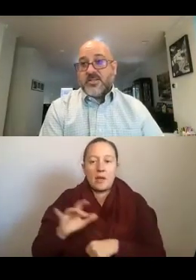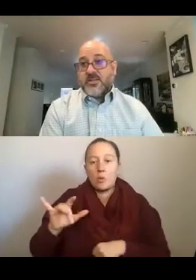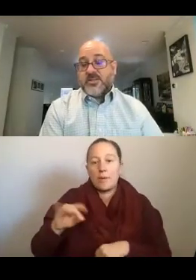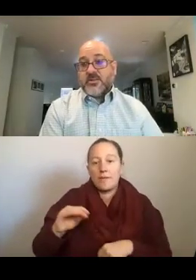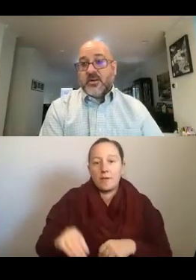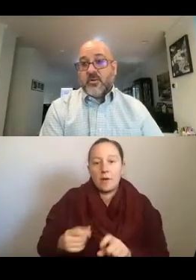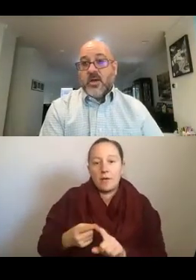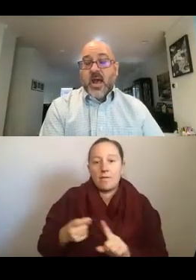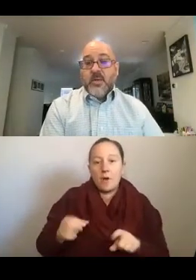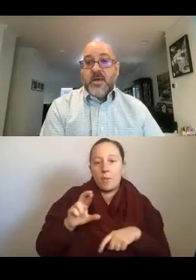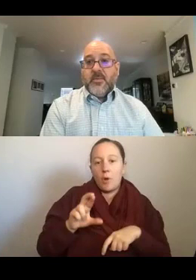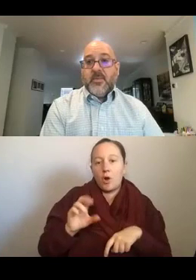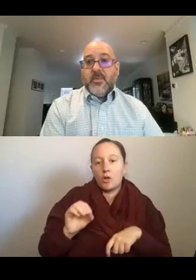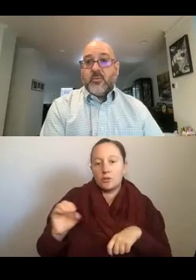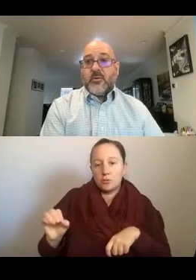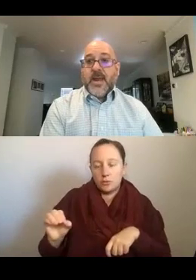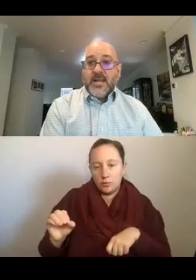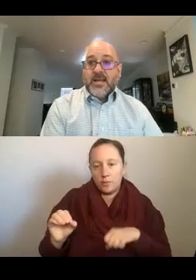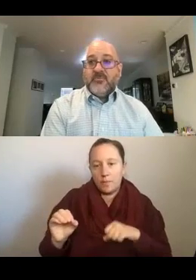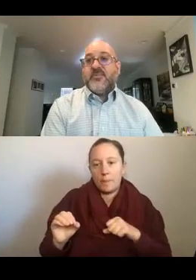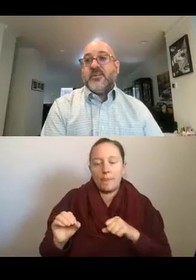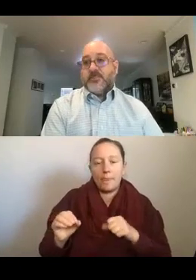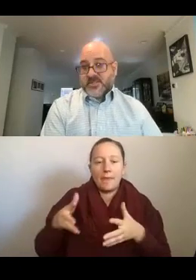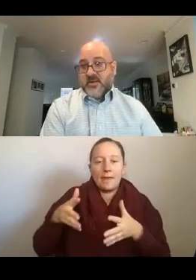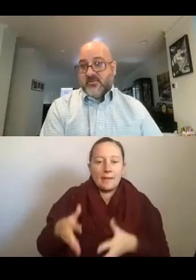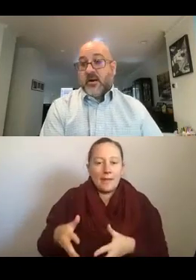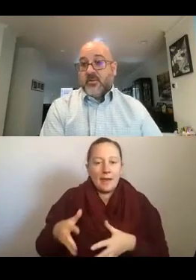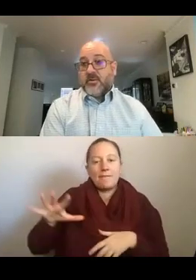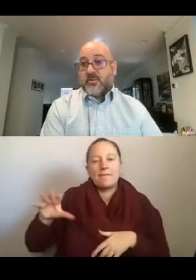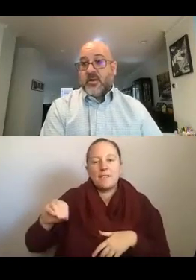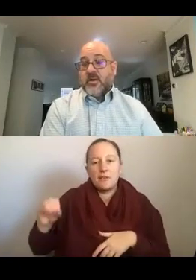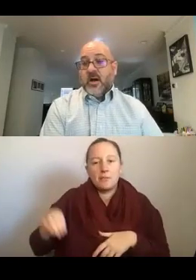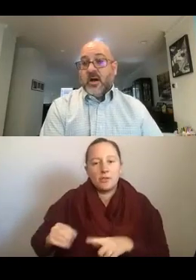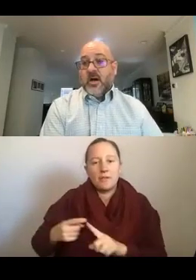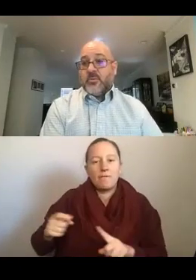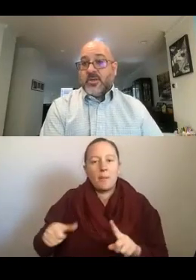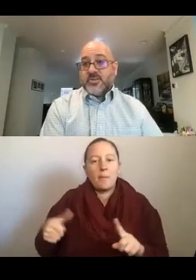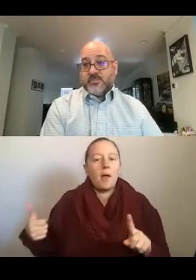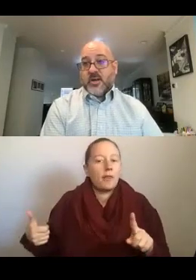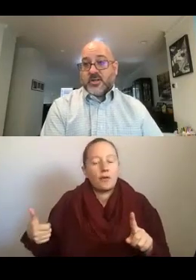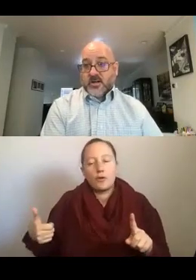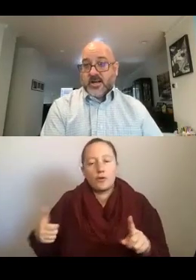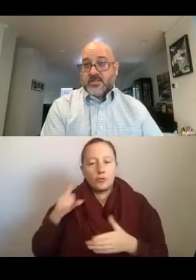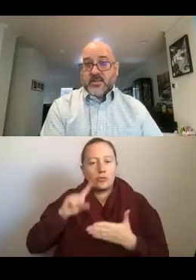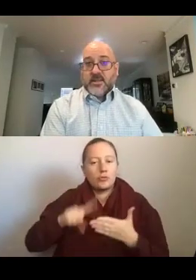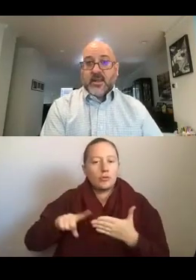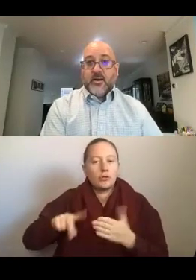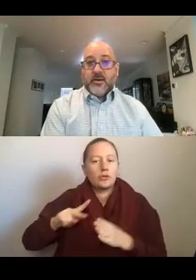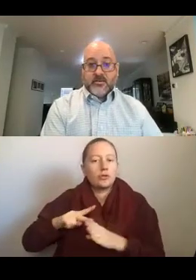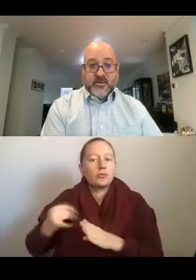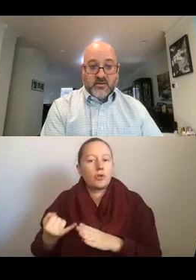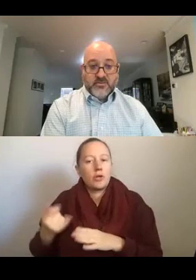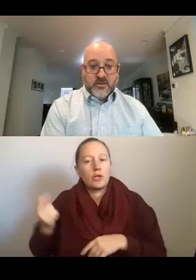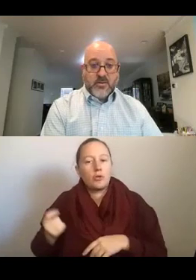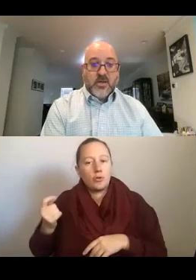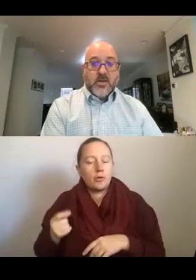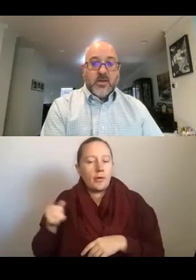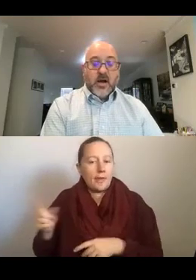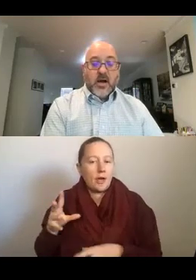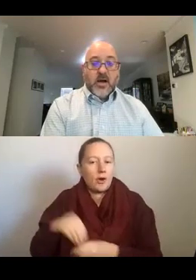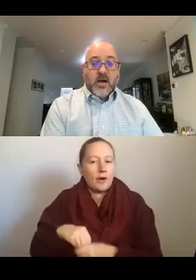the R00, and then the remaining 50% from other research project grants that they are involved